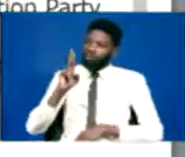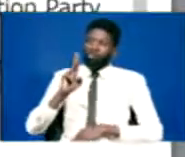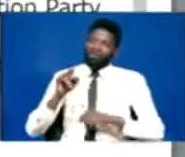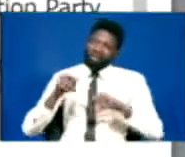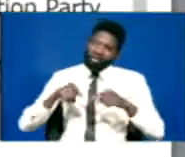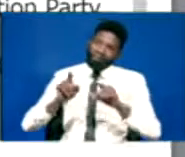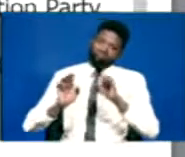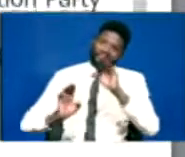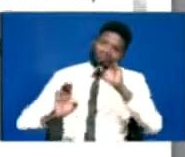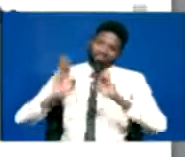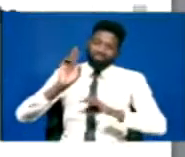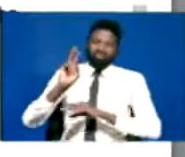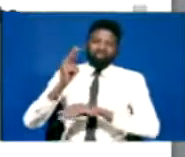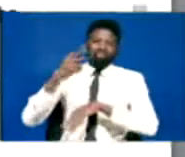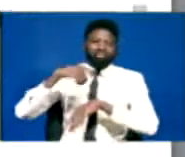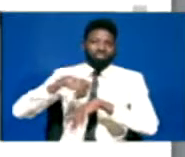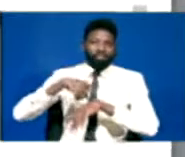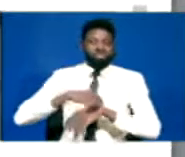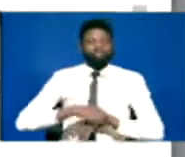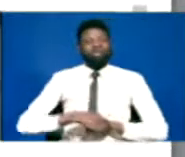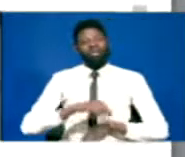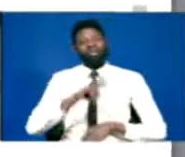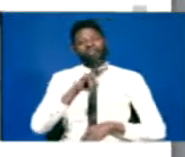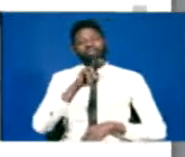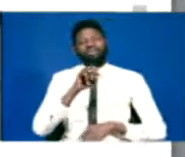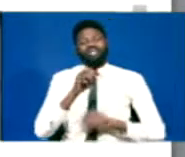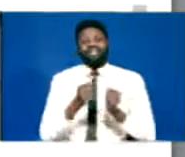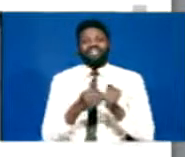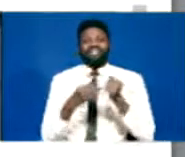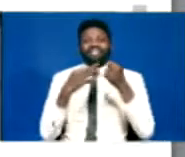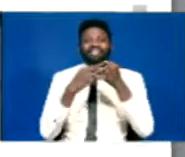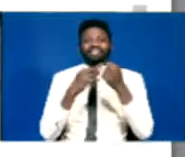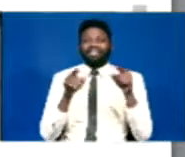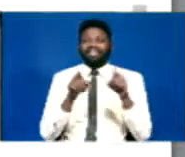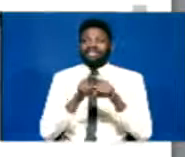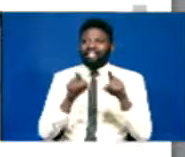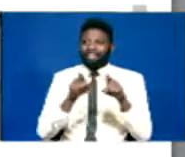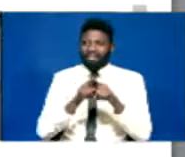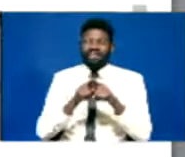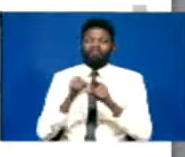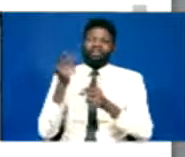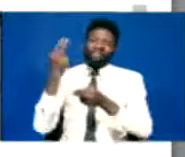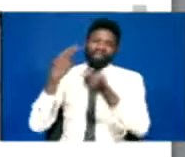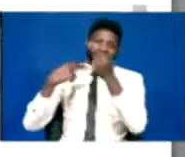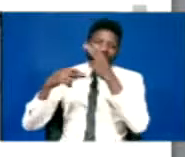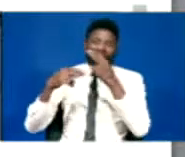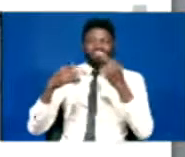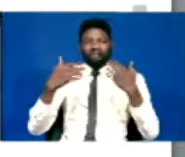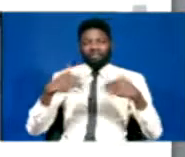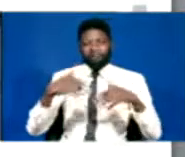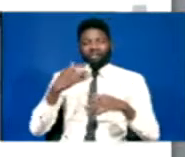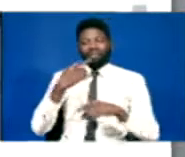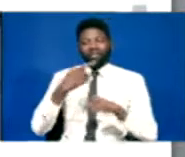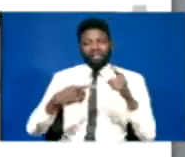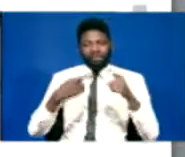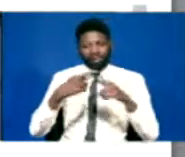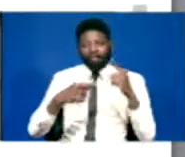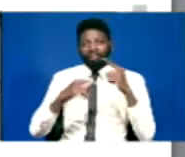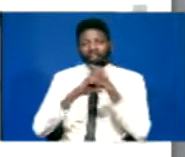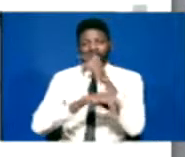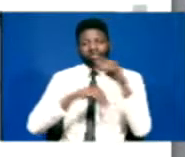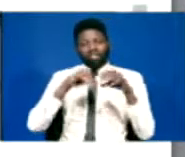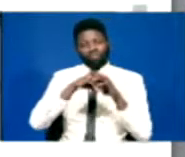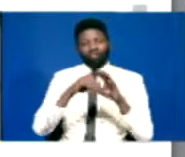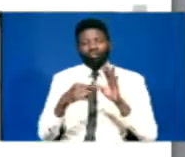term. Now, in 2018, it's also known to be a historic year in our country, where it signified a new dawn, and especially